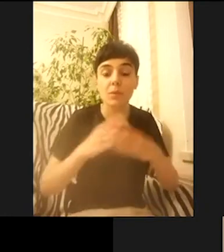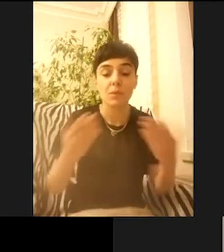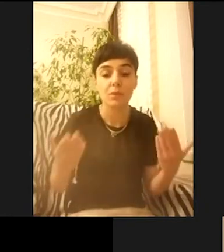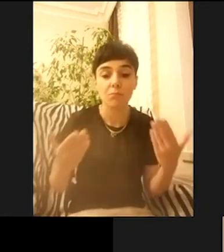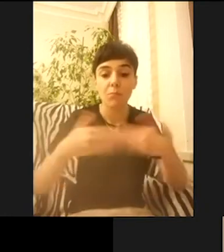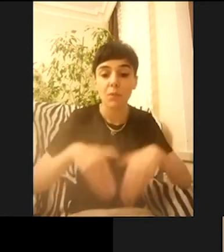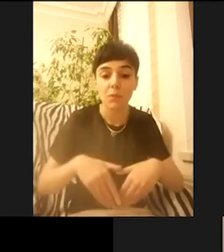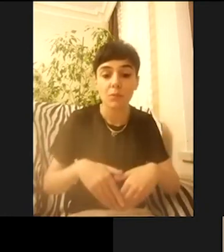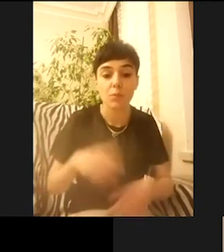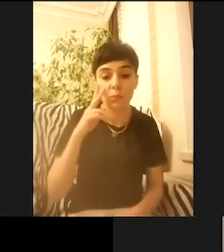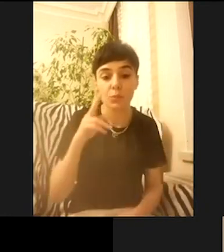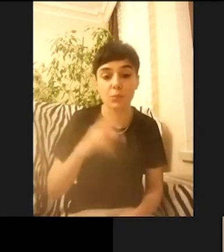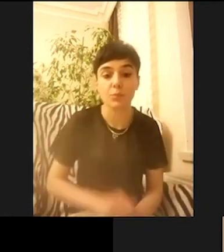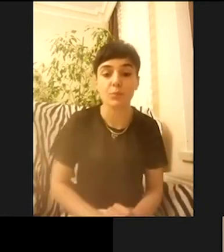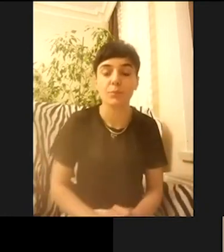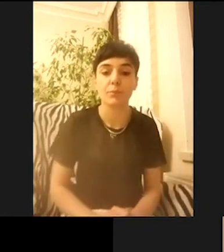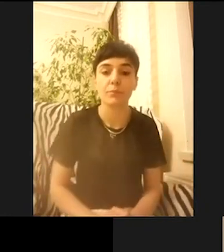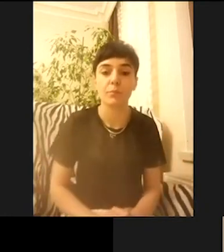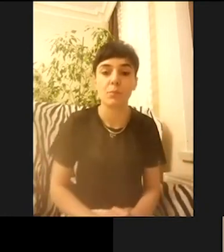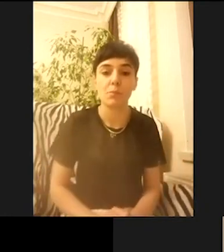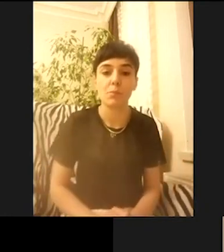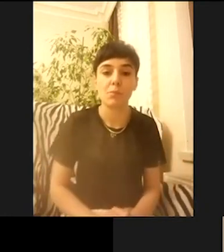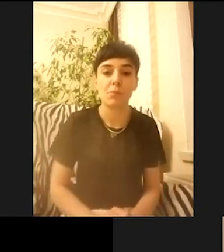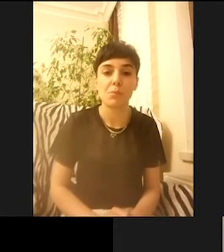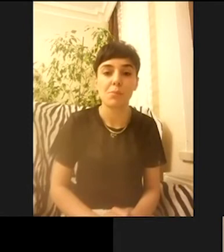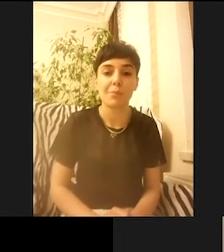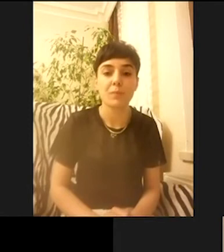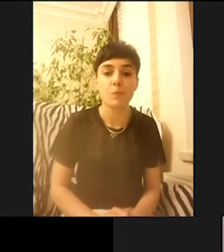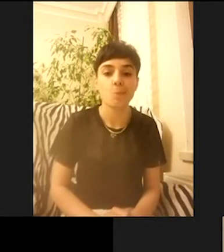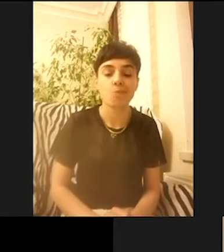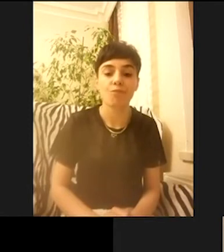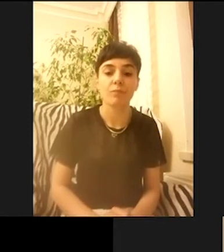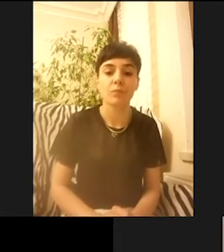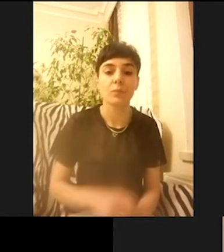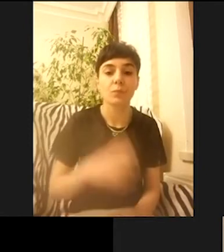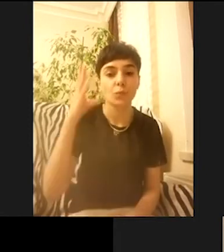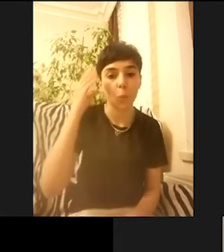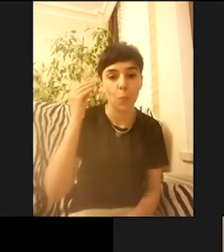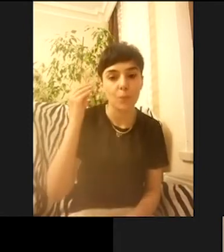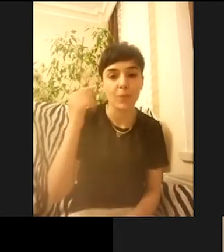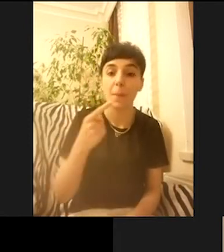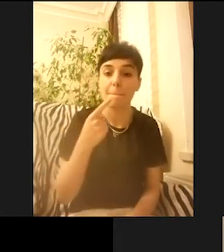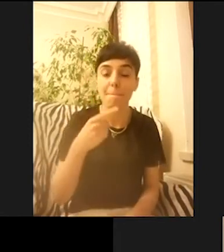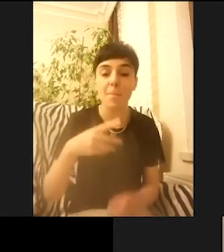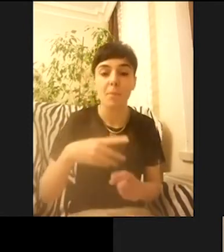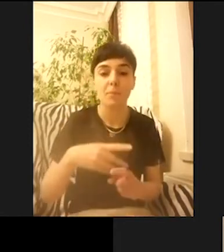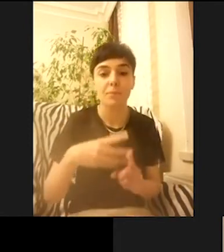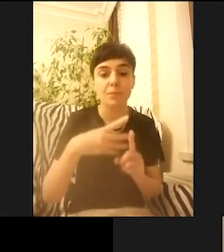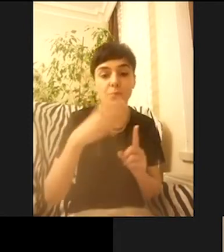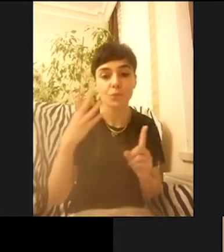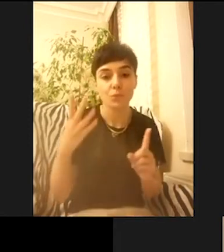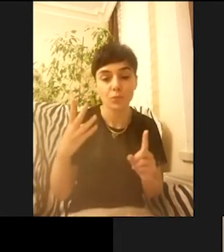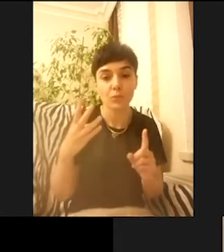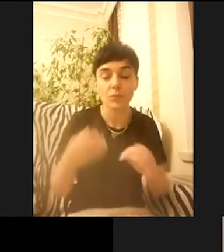especially white Dutch queer people, raising solidarity for Kurdish queer people with this conception of